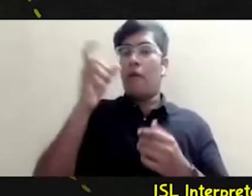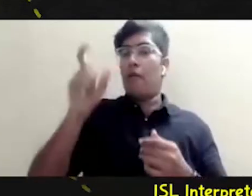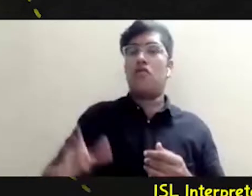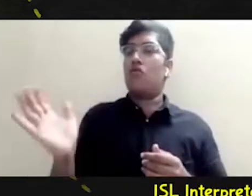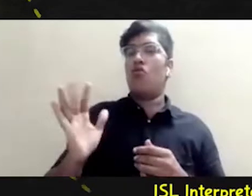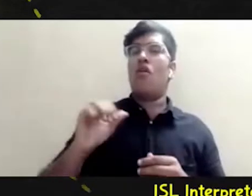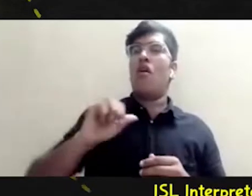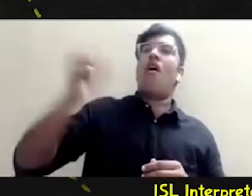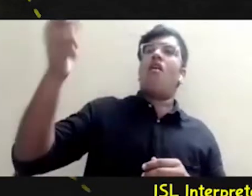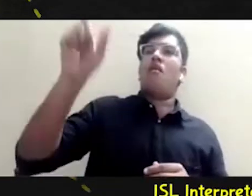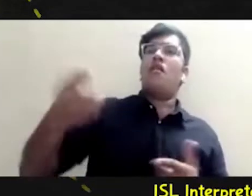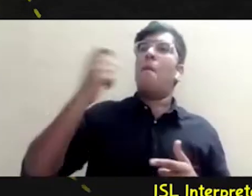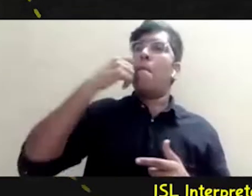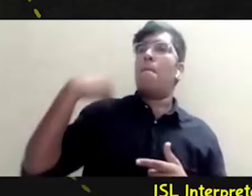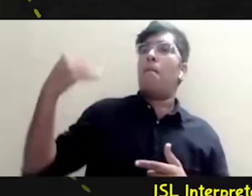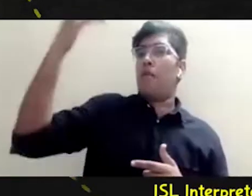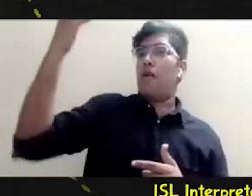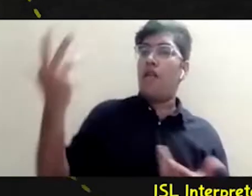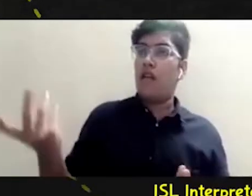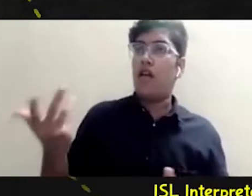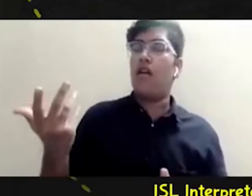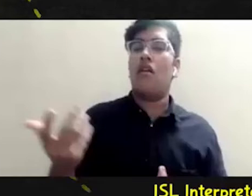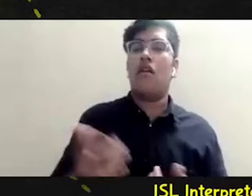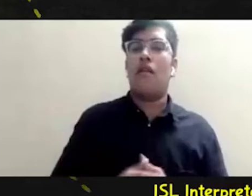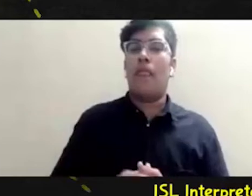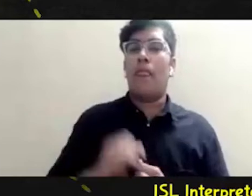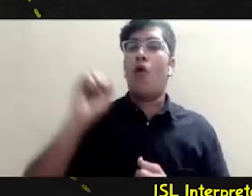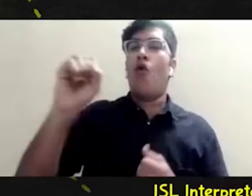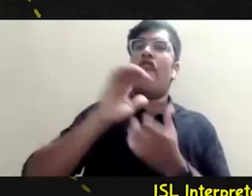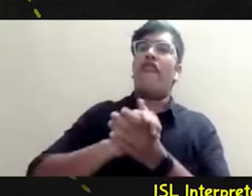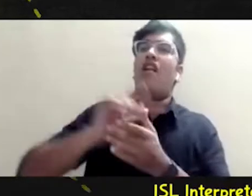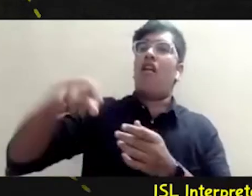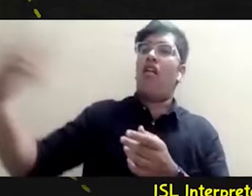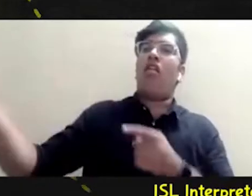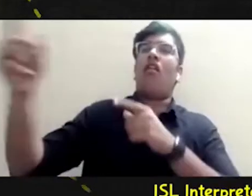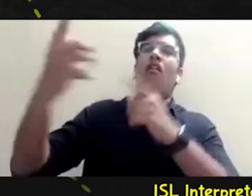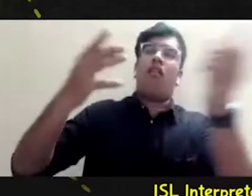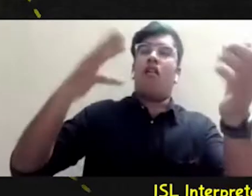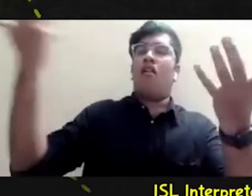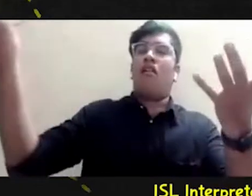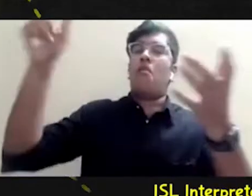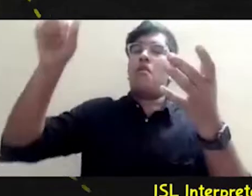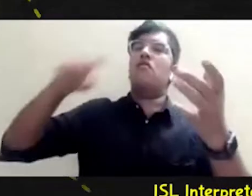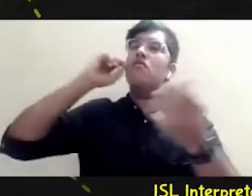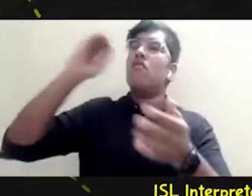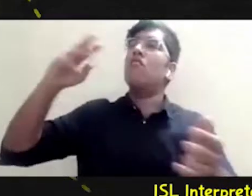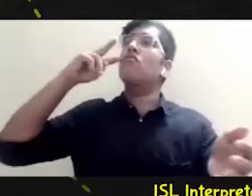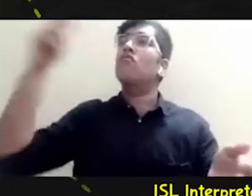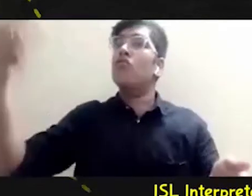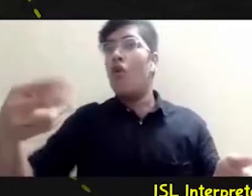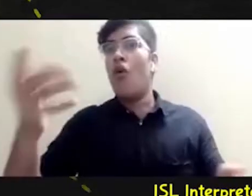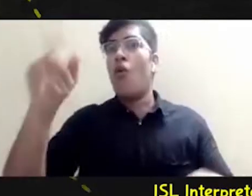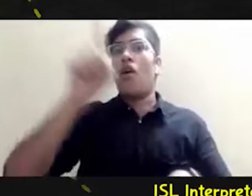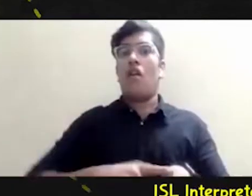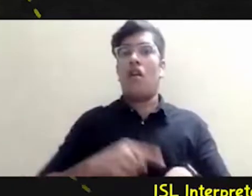how your big brother, your older brothers, colleagues, neighbors, son would have seen you this one time